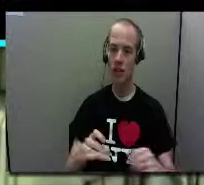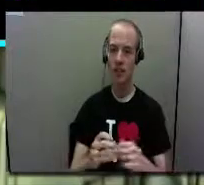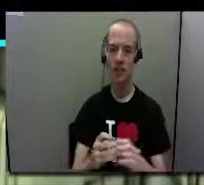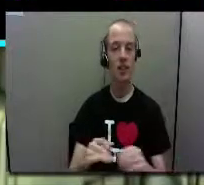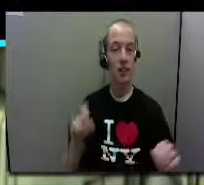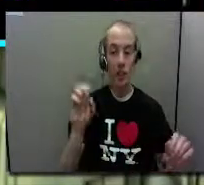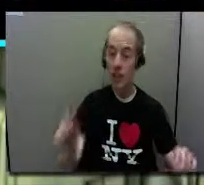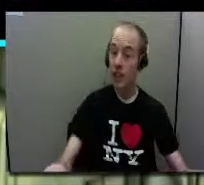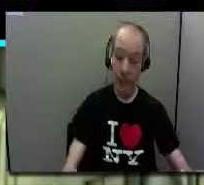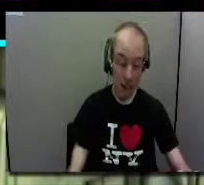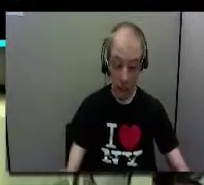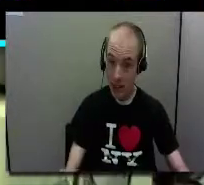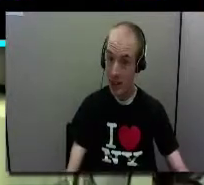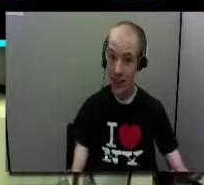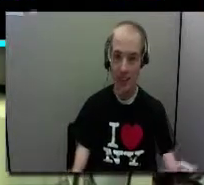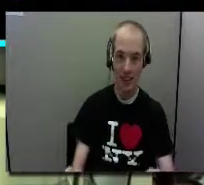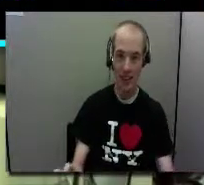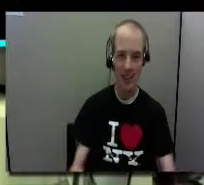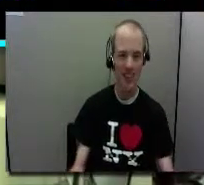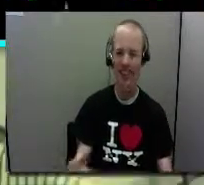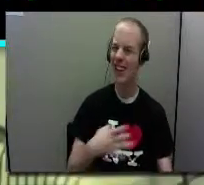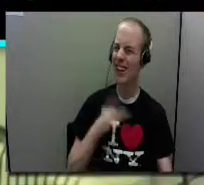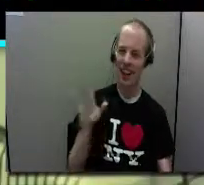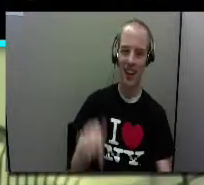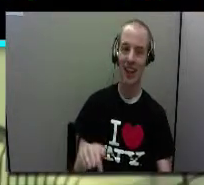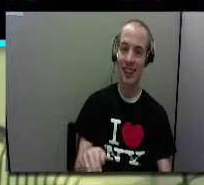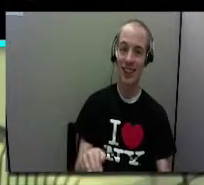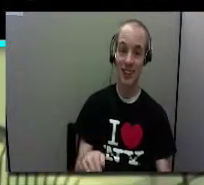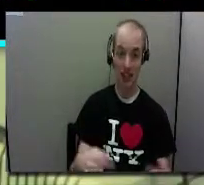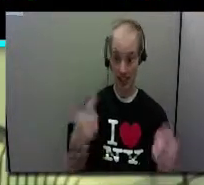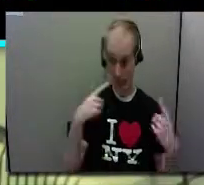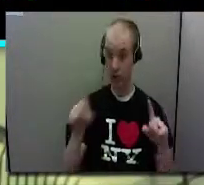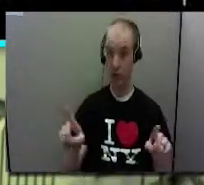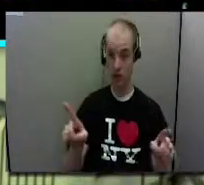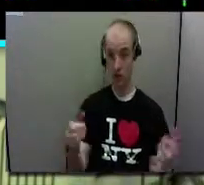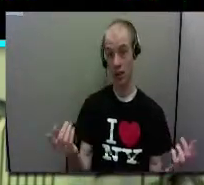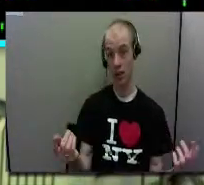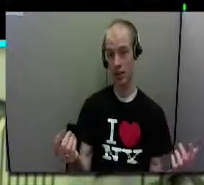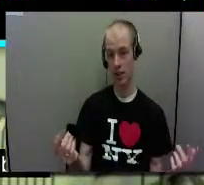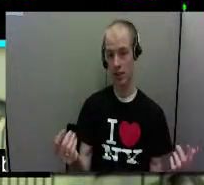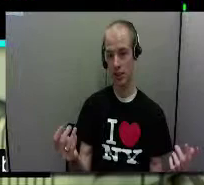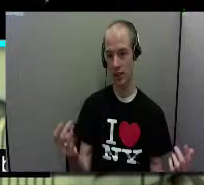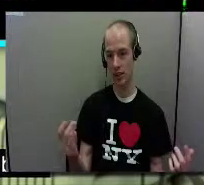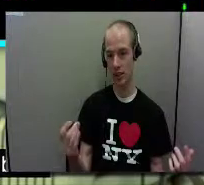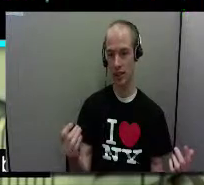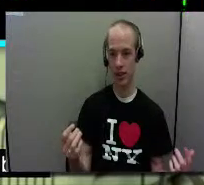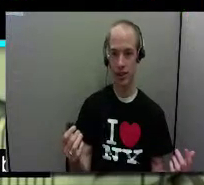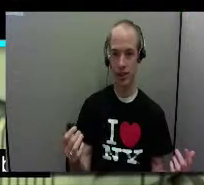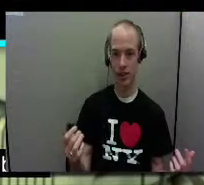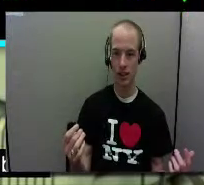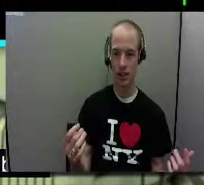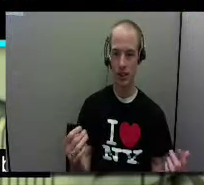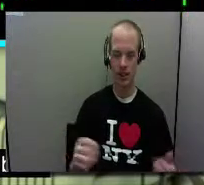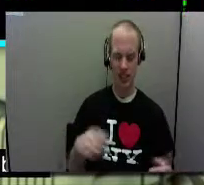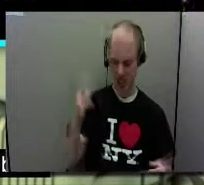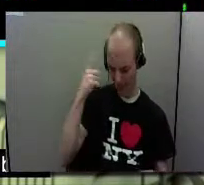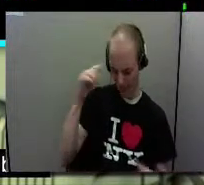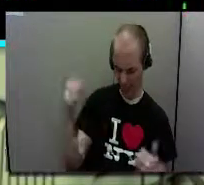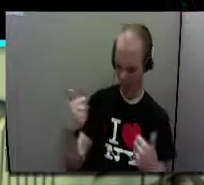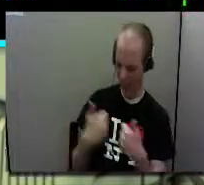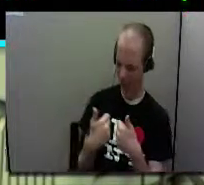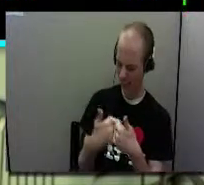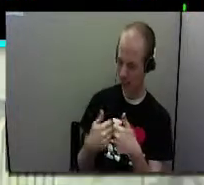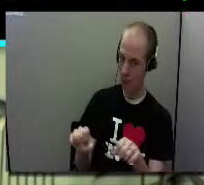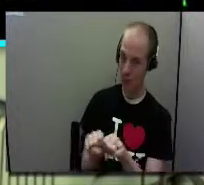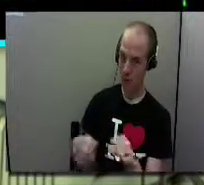Yes. I don't like it. It works at least. No. I think the game I think it